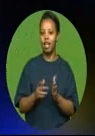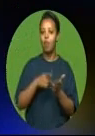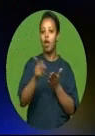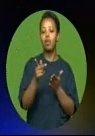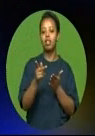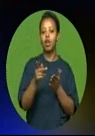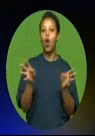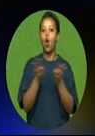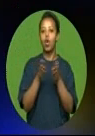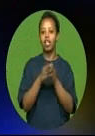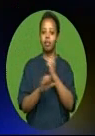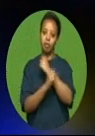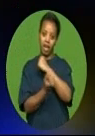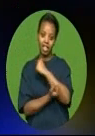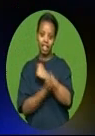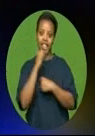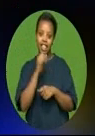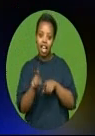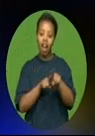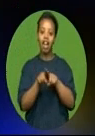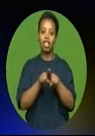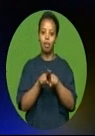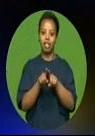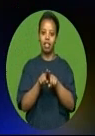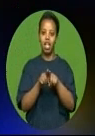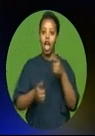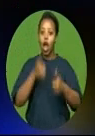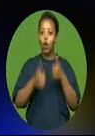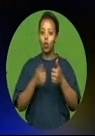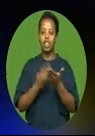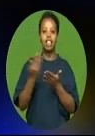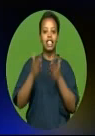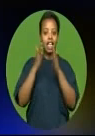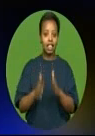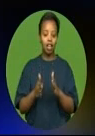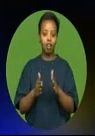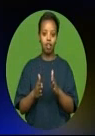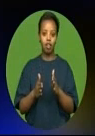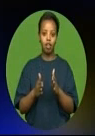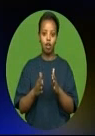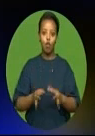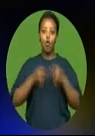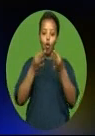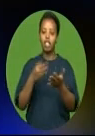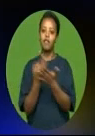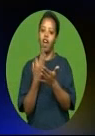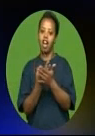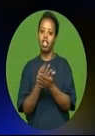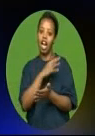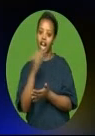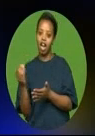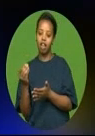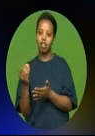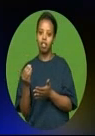Payment on collection basis is an agreement in which the seller forwards financial